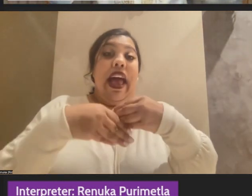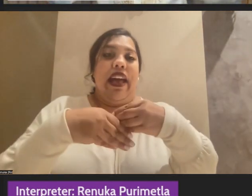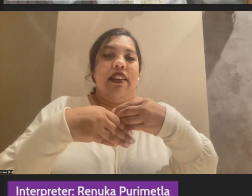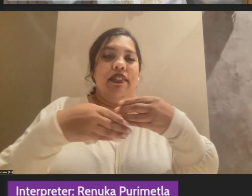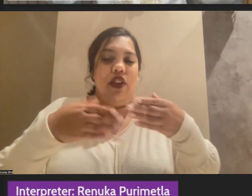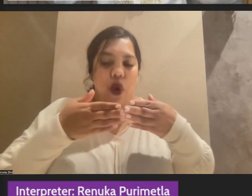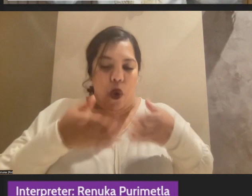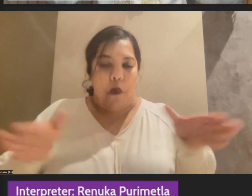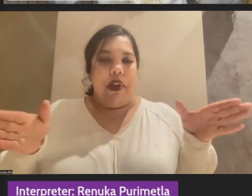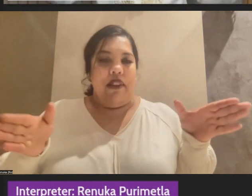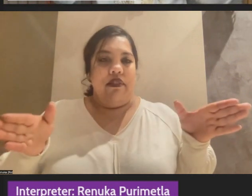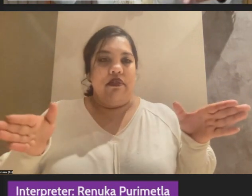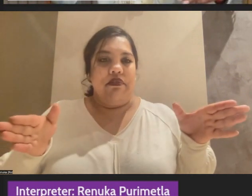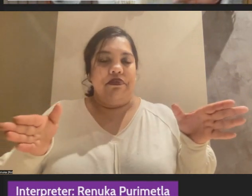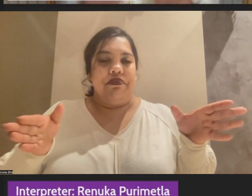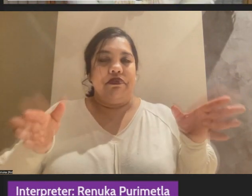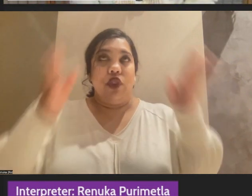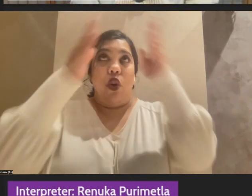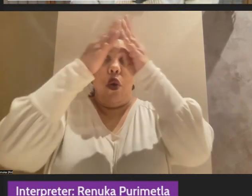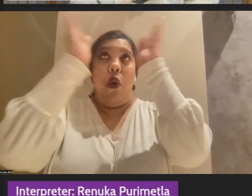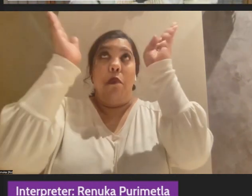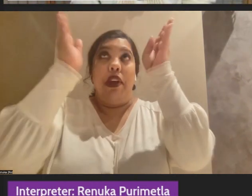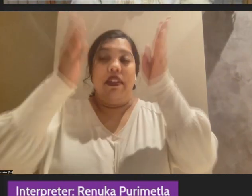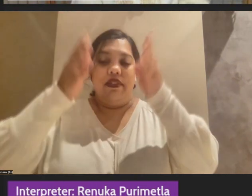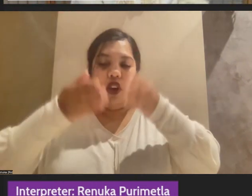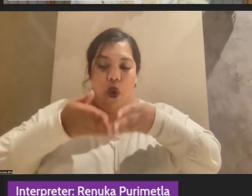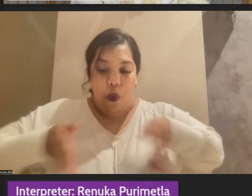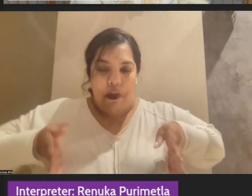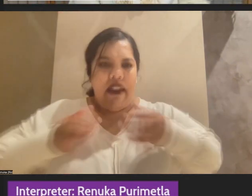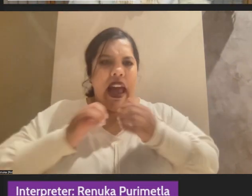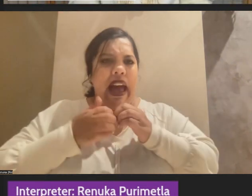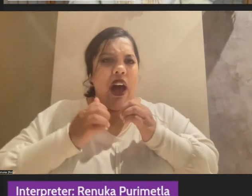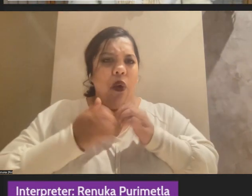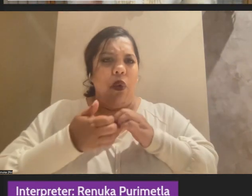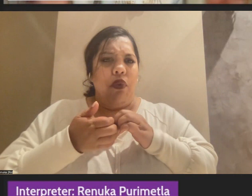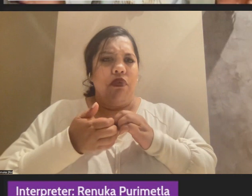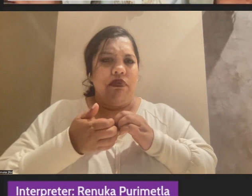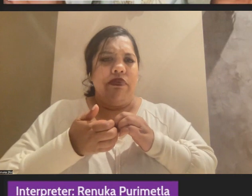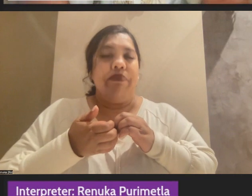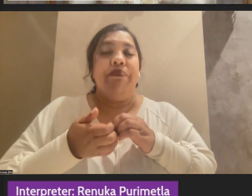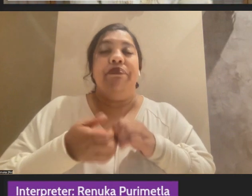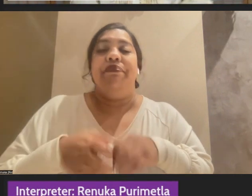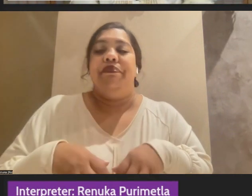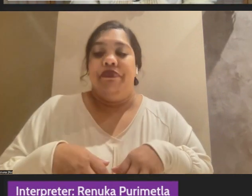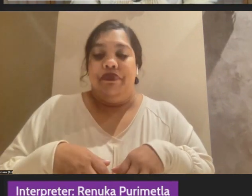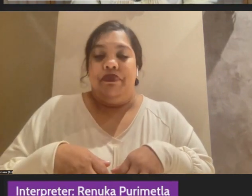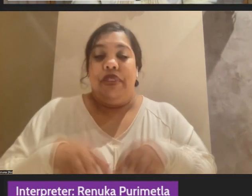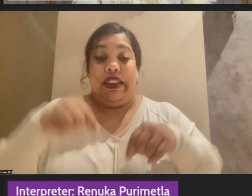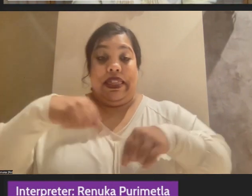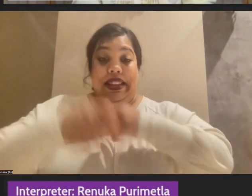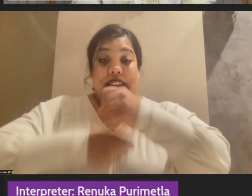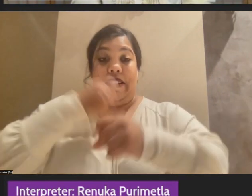we expand at the top and at the bottom? So as we complete this year